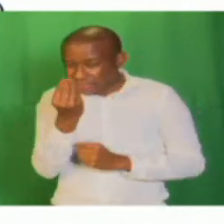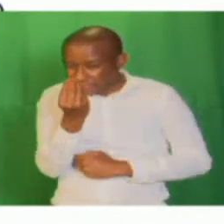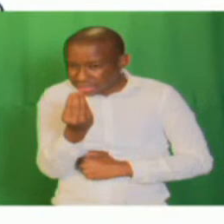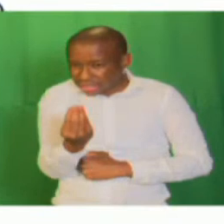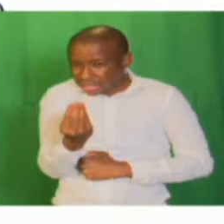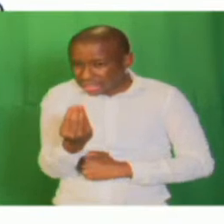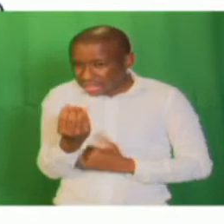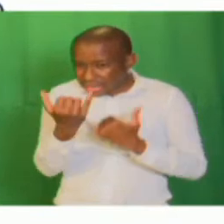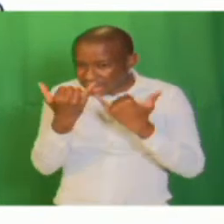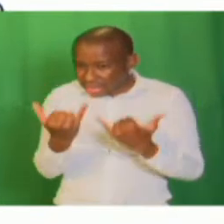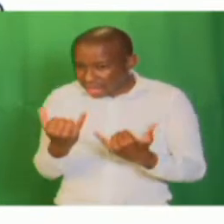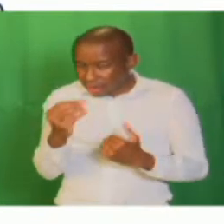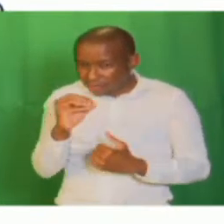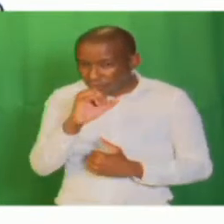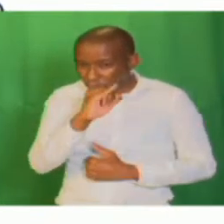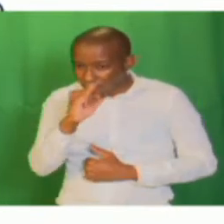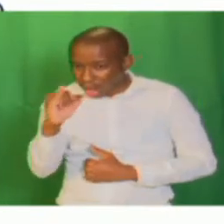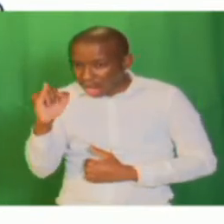has